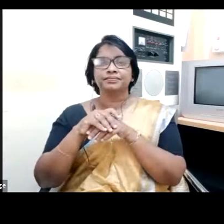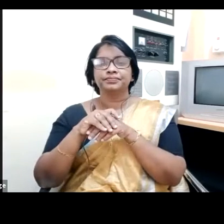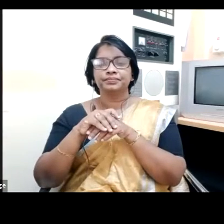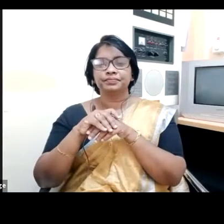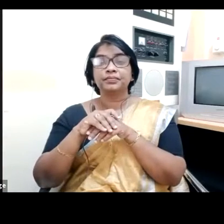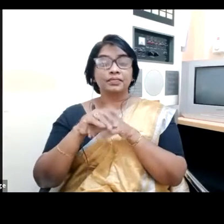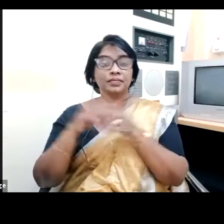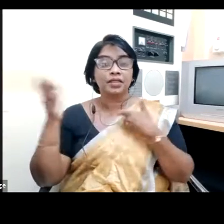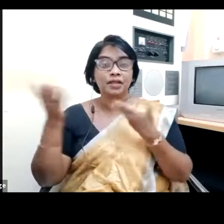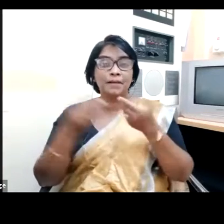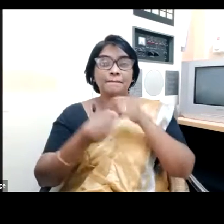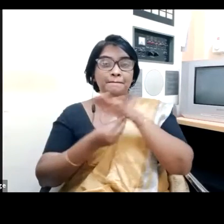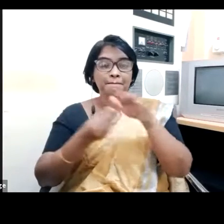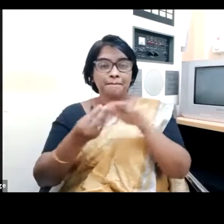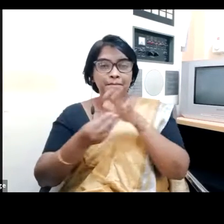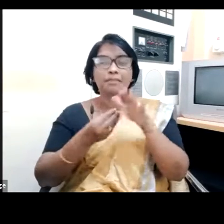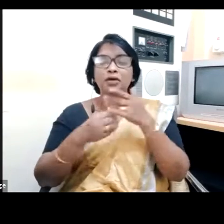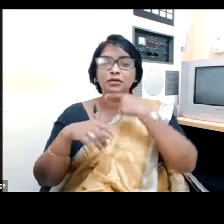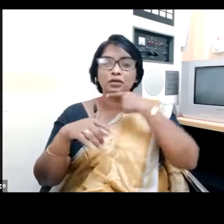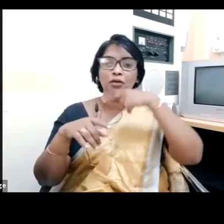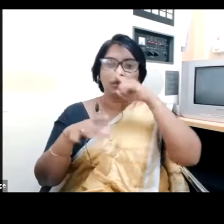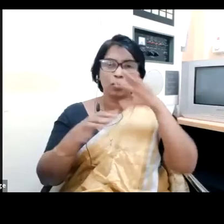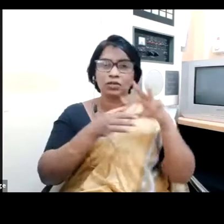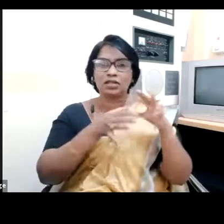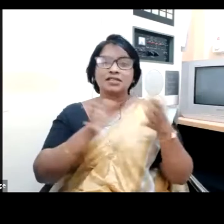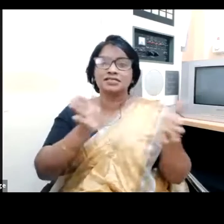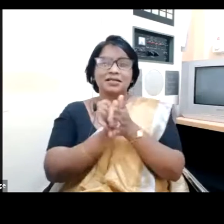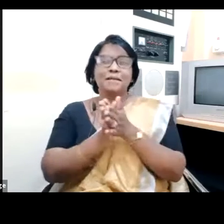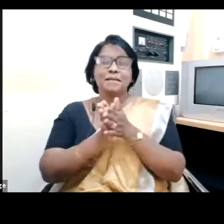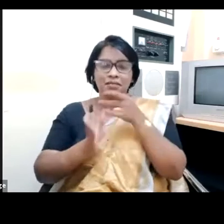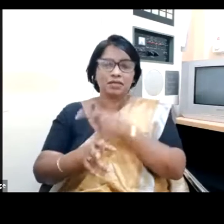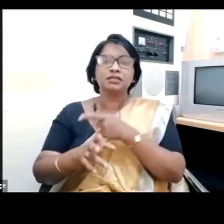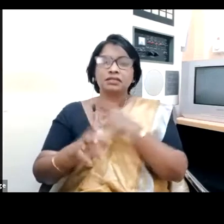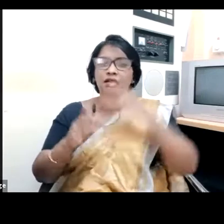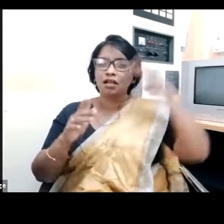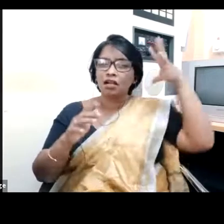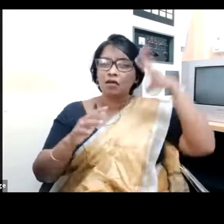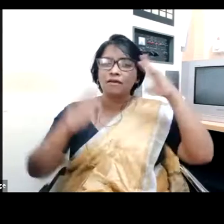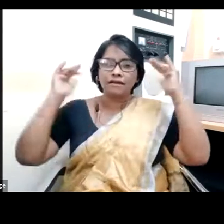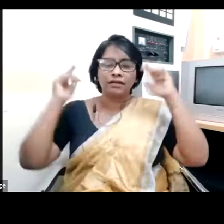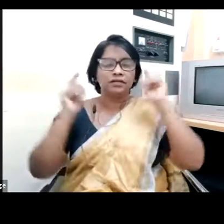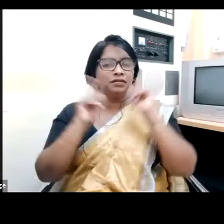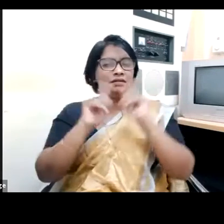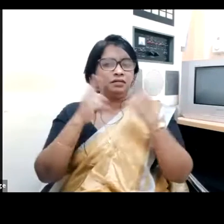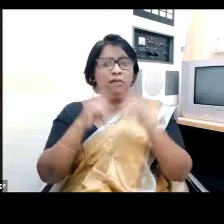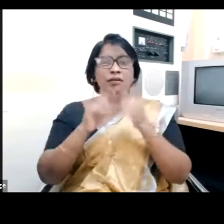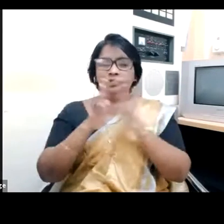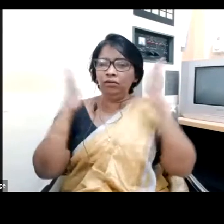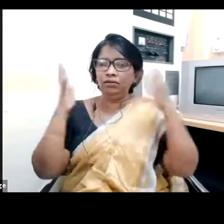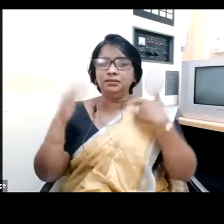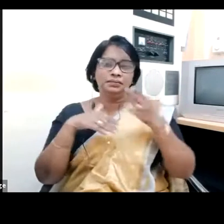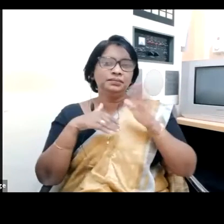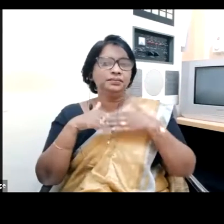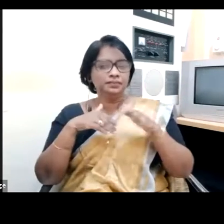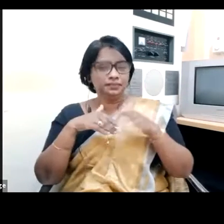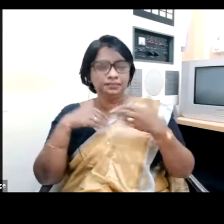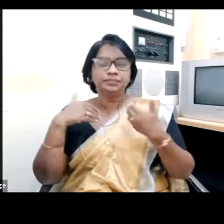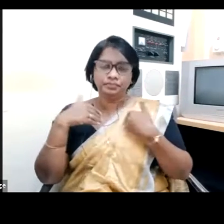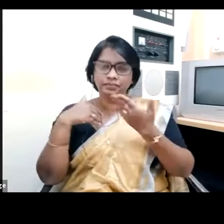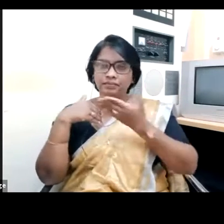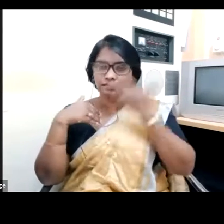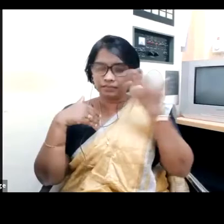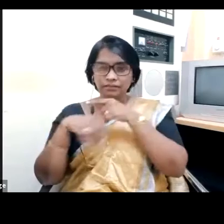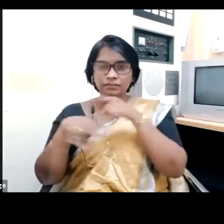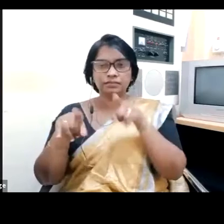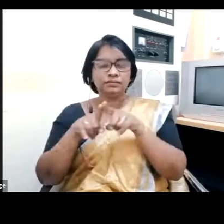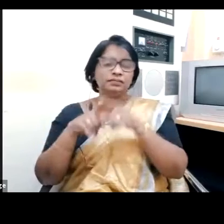of climate change would be seen in these vulnerable habitats. Now, given that scenario, we